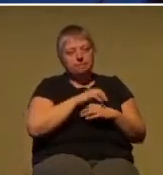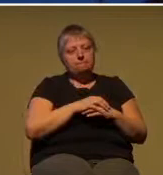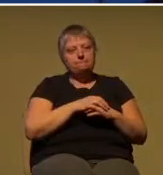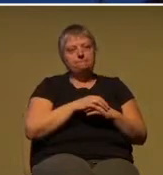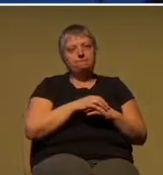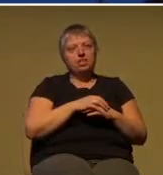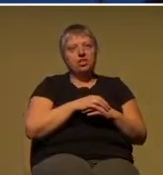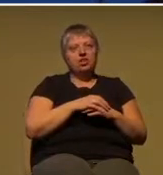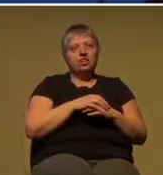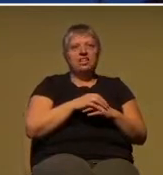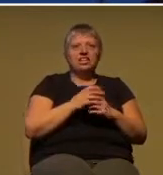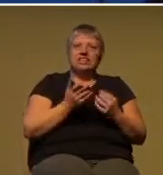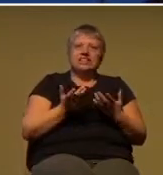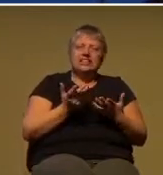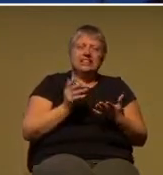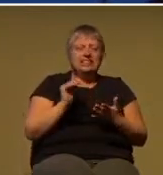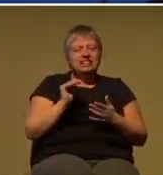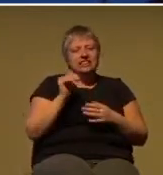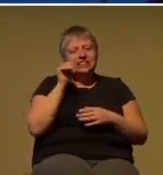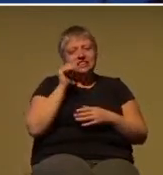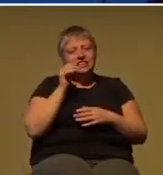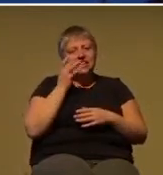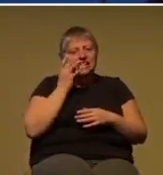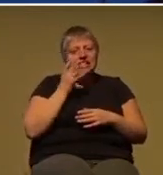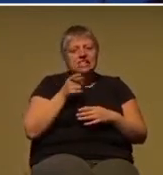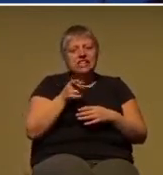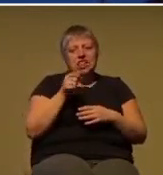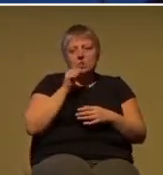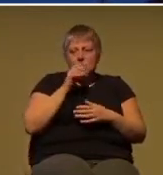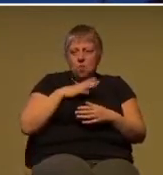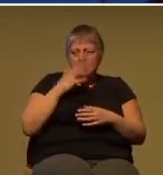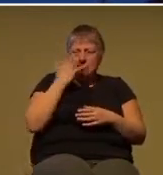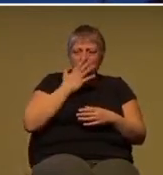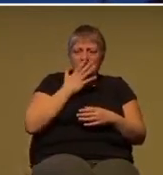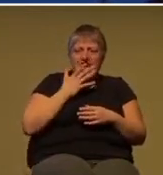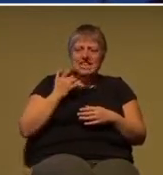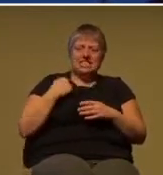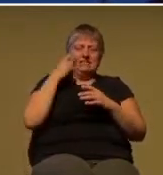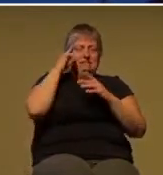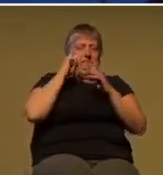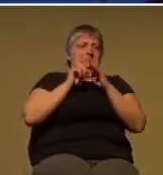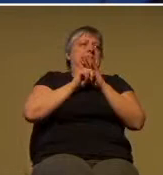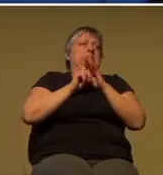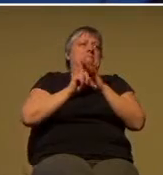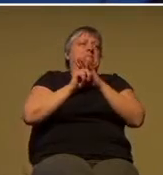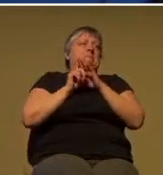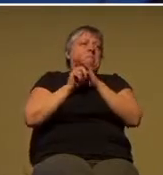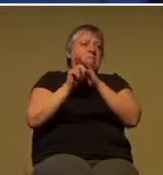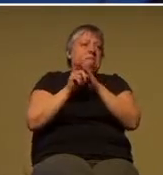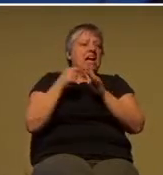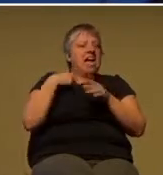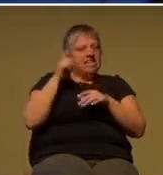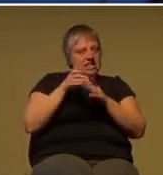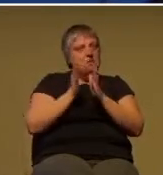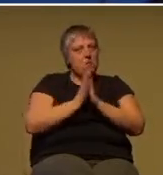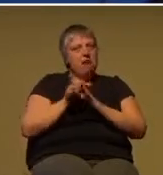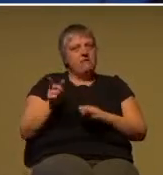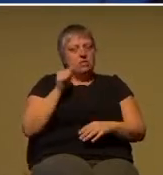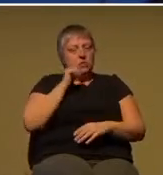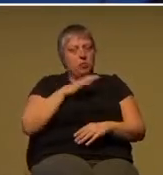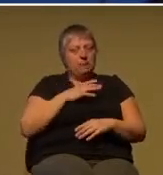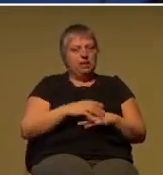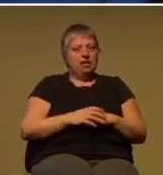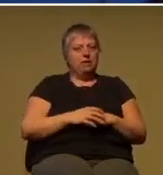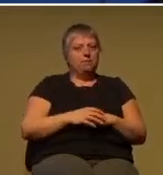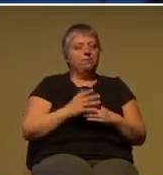And I'm like, Stephen, this woman's face keeps coming back to mine. I need to pray for this woman. And then God starts